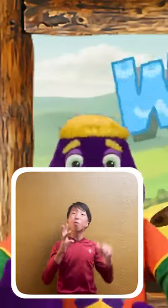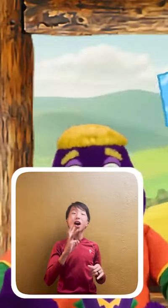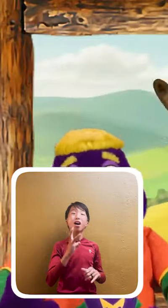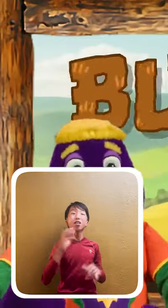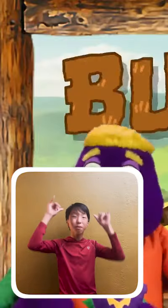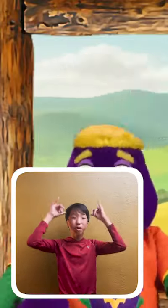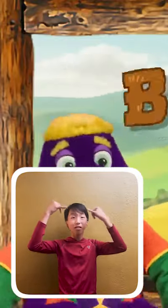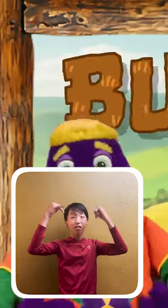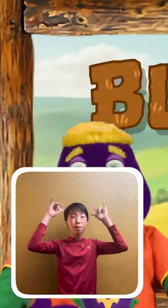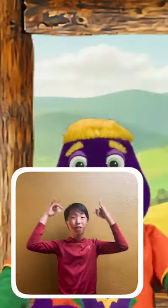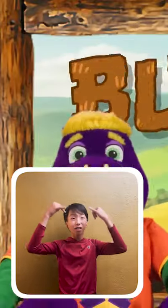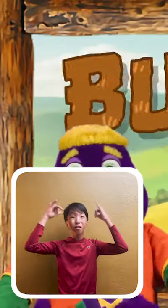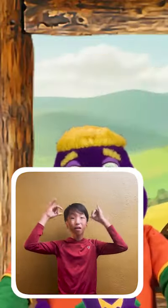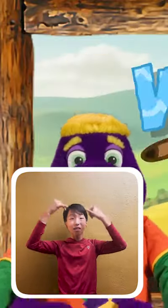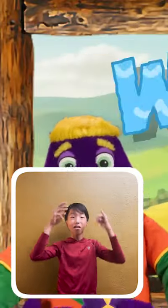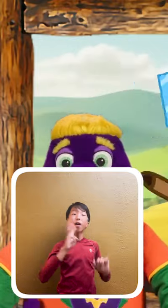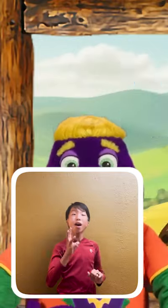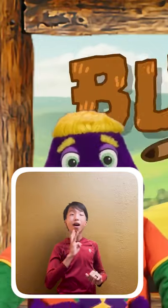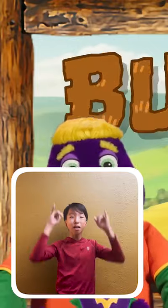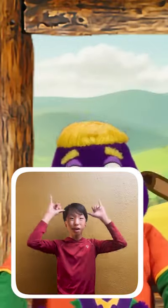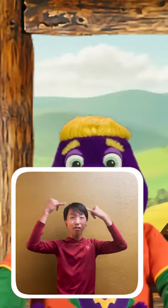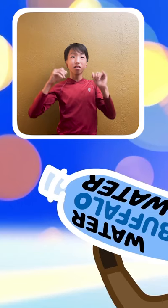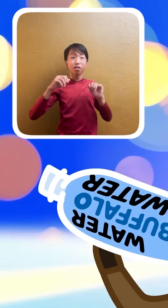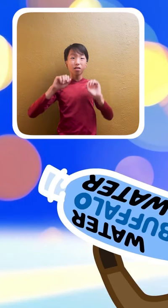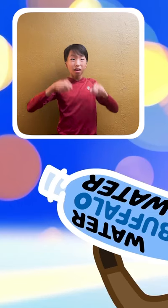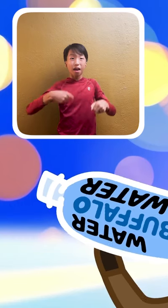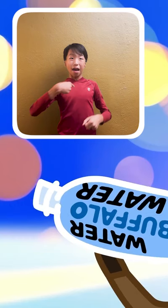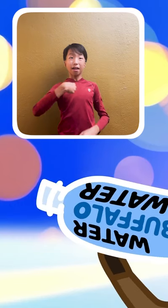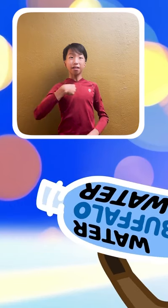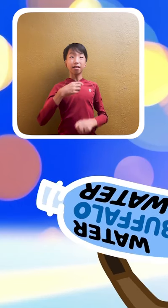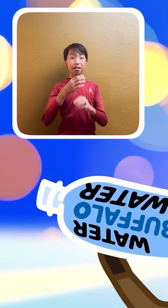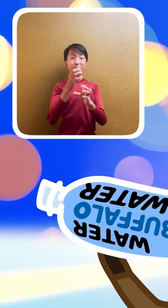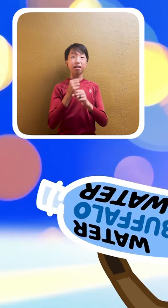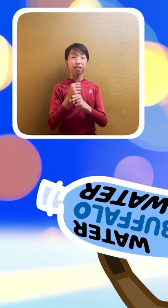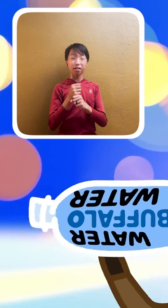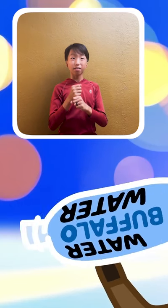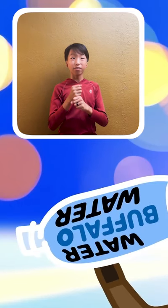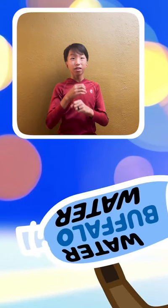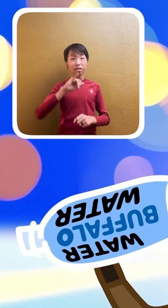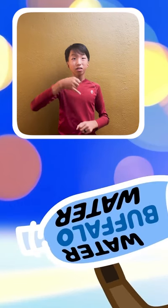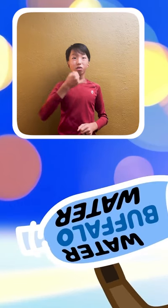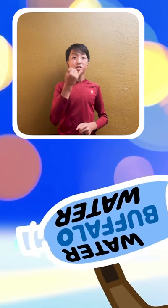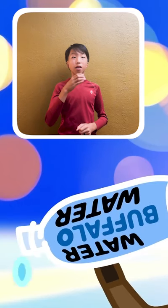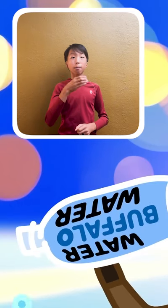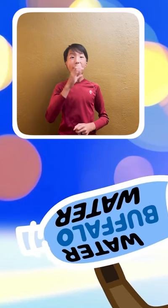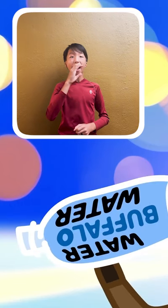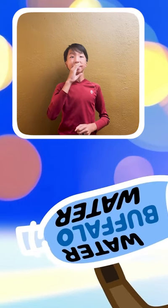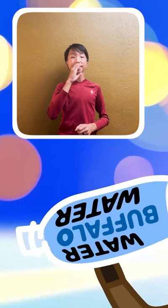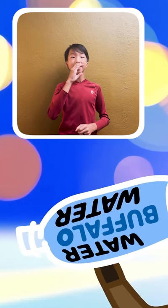buffalo water buffalo buffalo buffalo water buffalo uh yeah i could i get a juice box